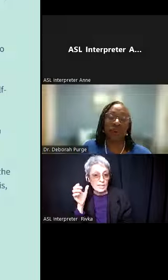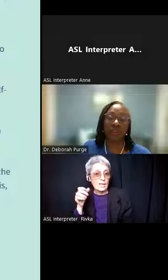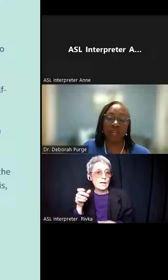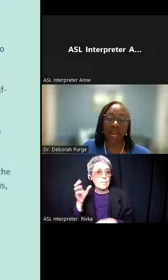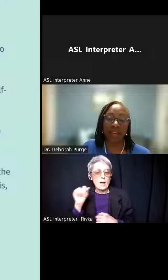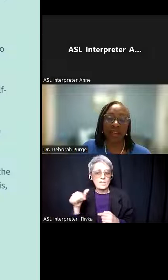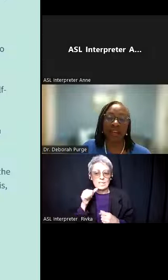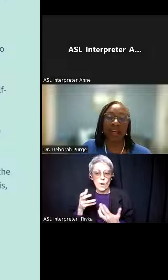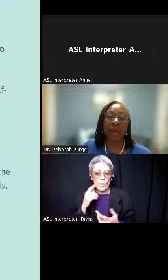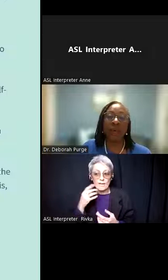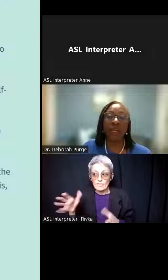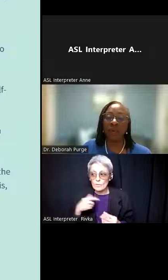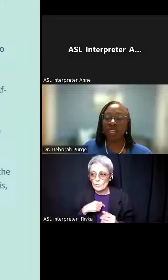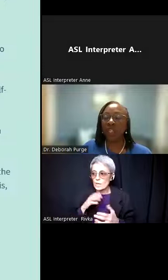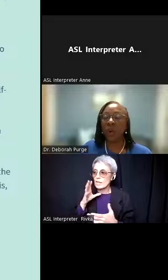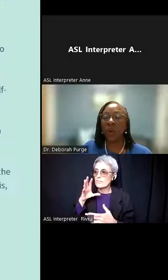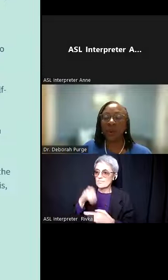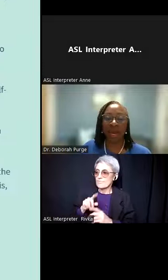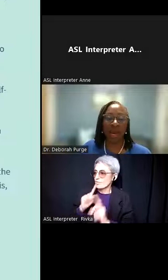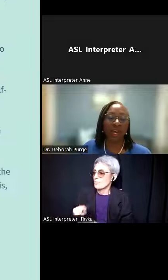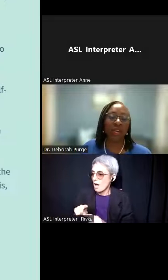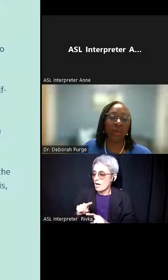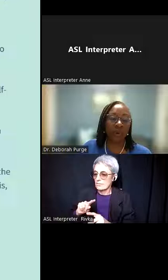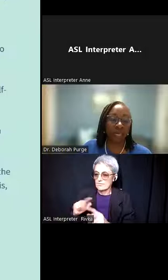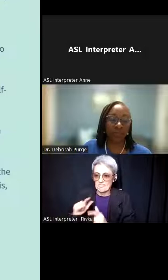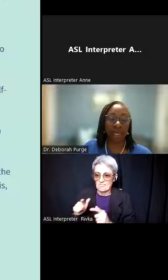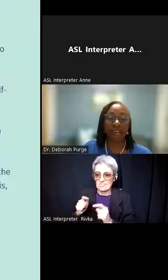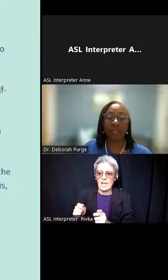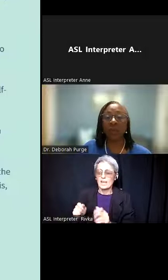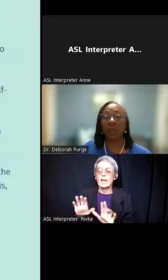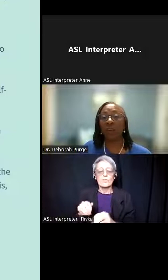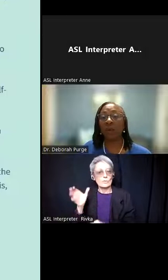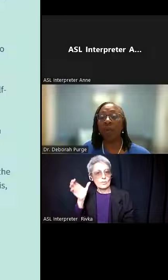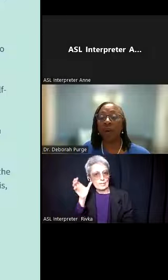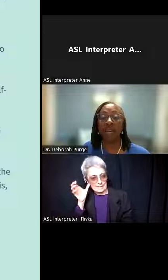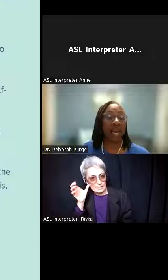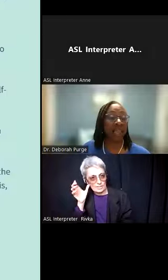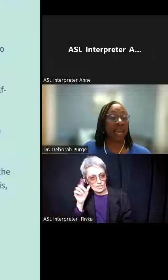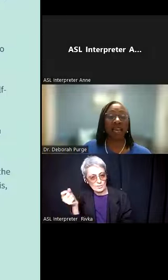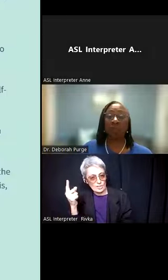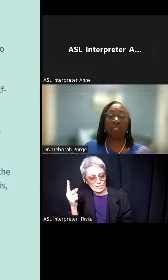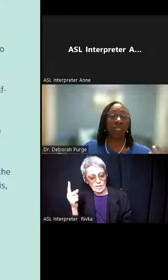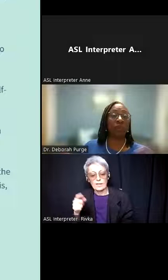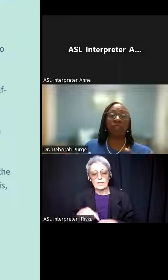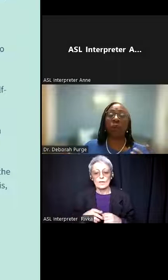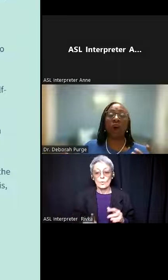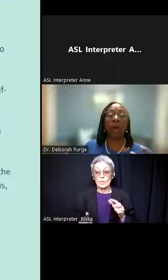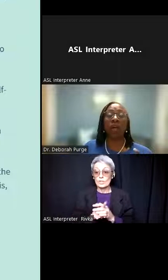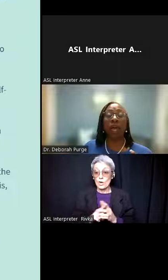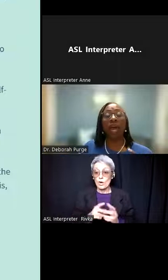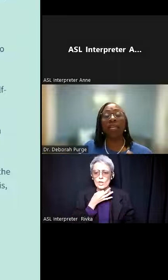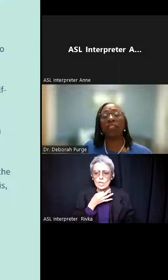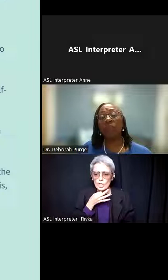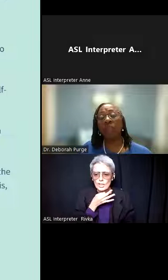to understand. We do not show up curious because we figure we already got we see what's going